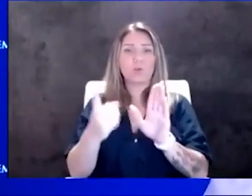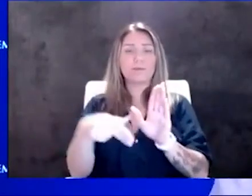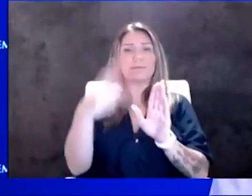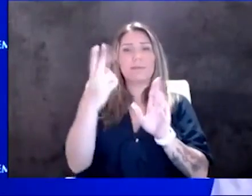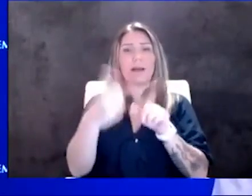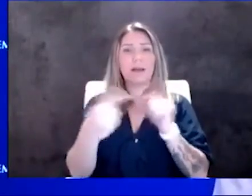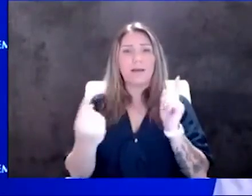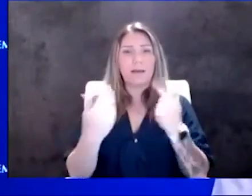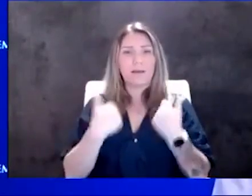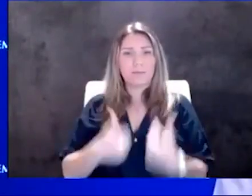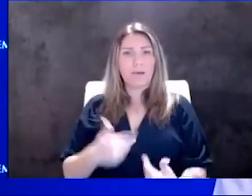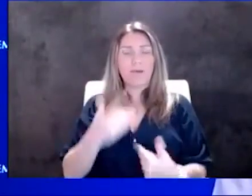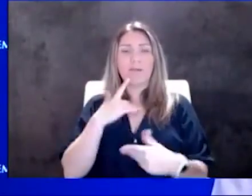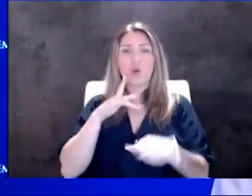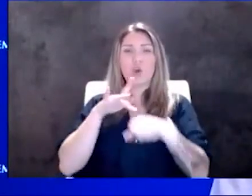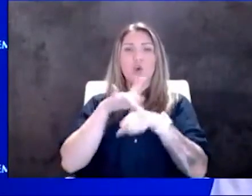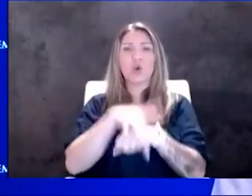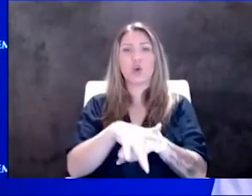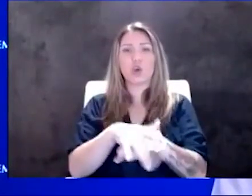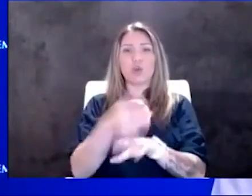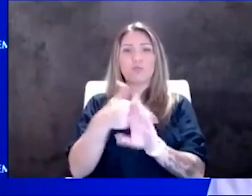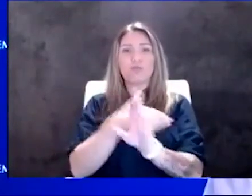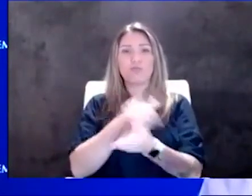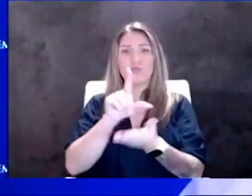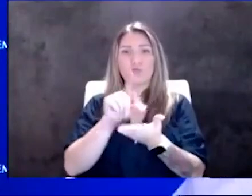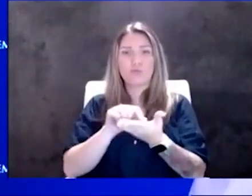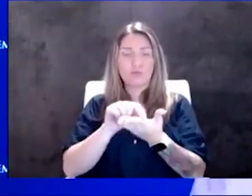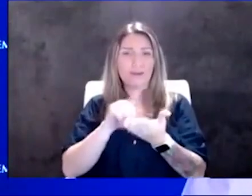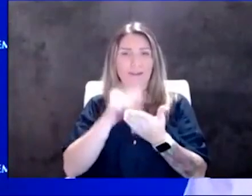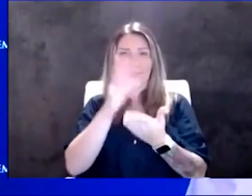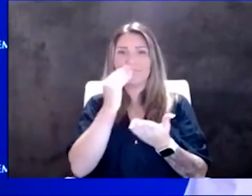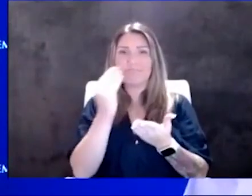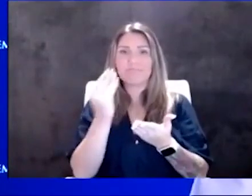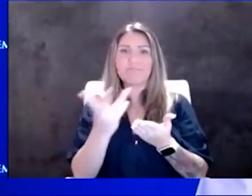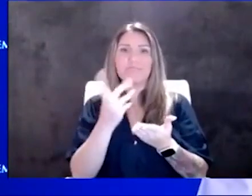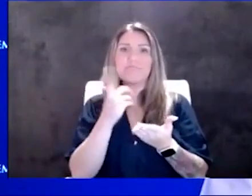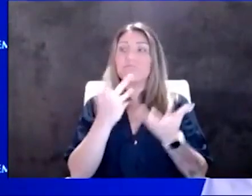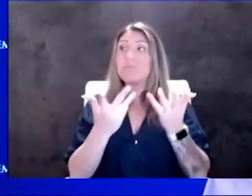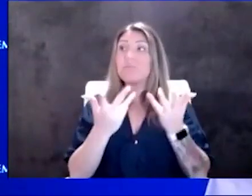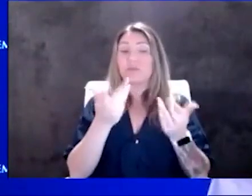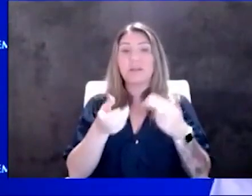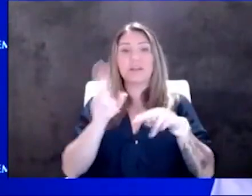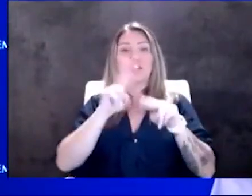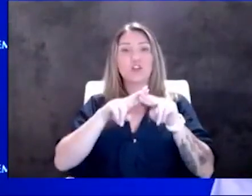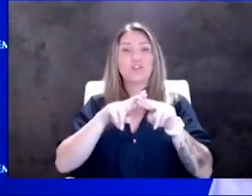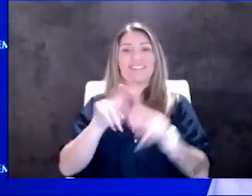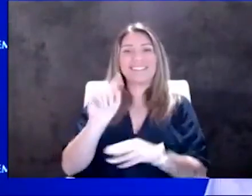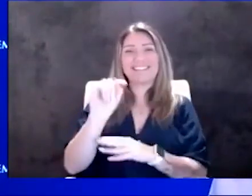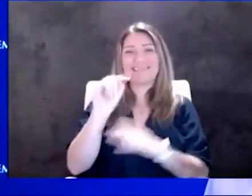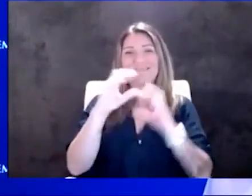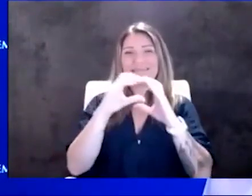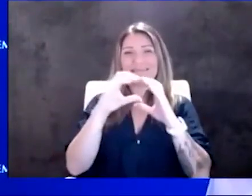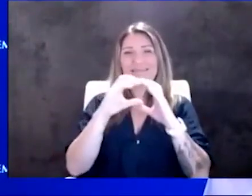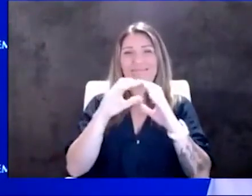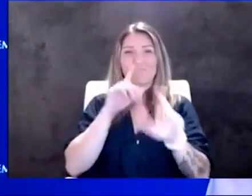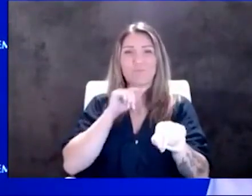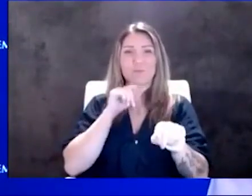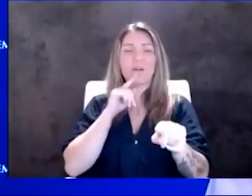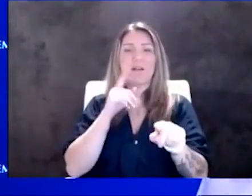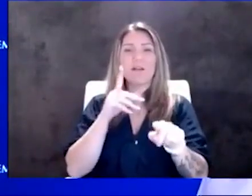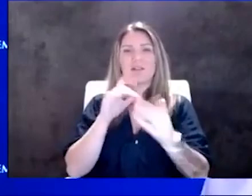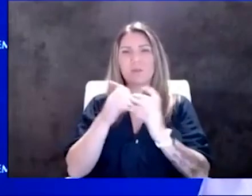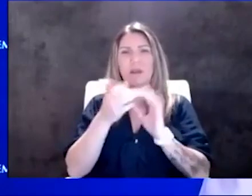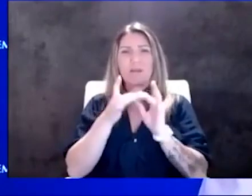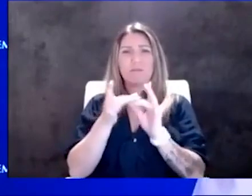preprint laboratory data showing maybe increased T-cell responses as well, but how does that correlate